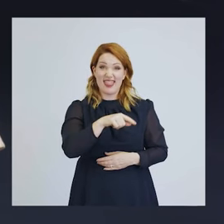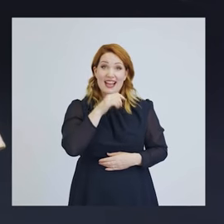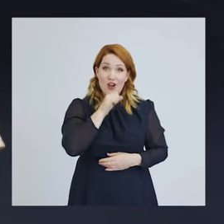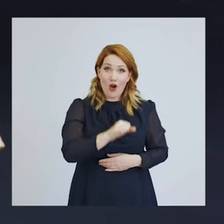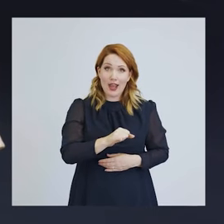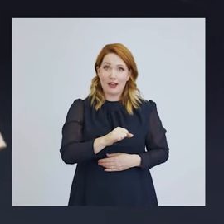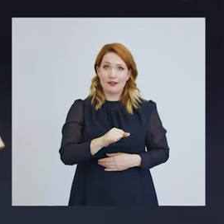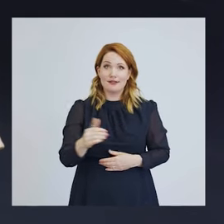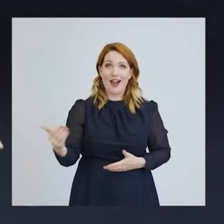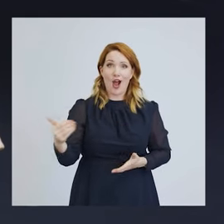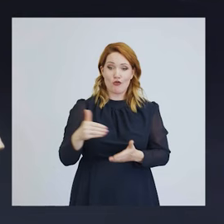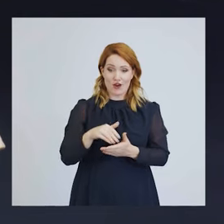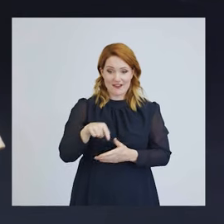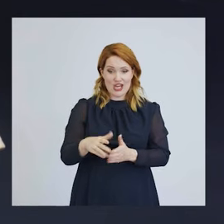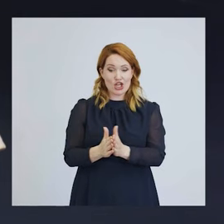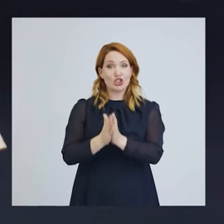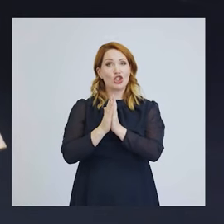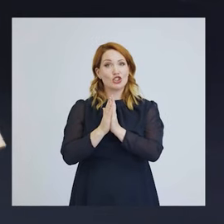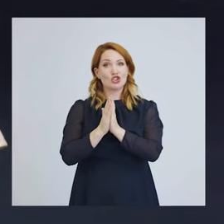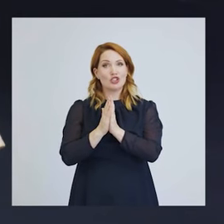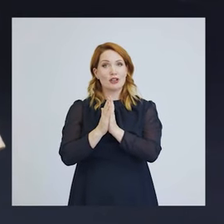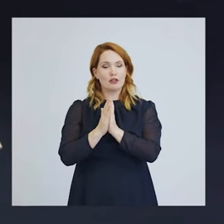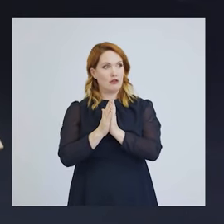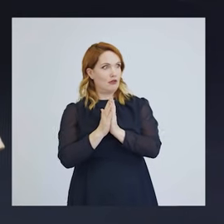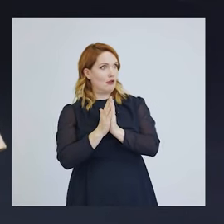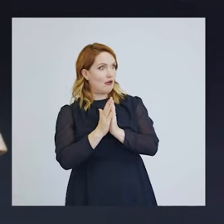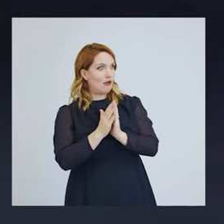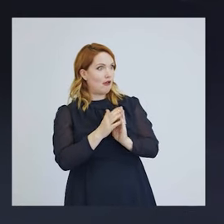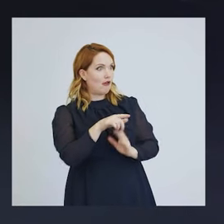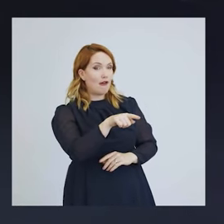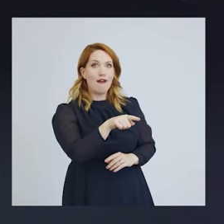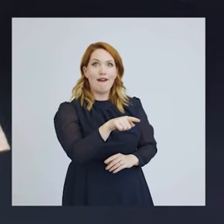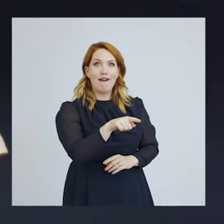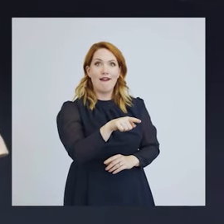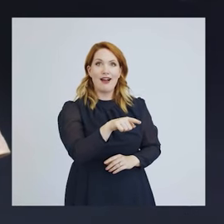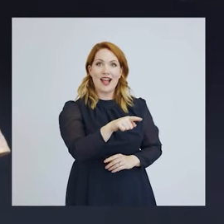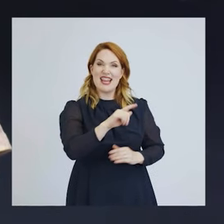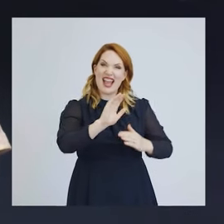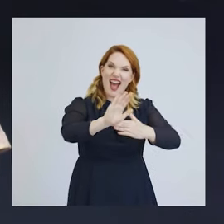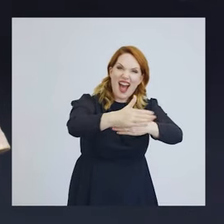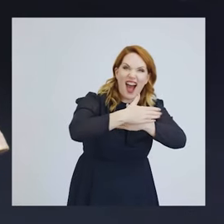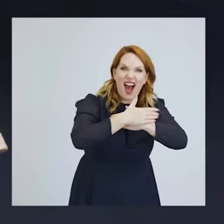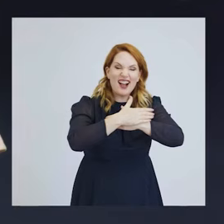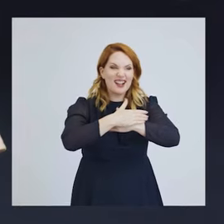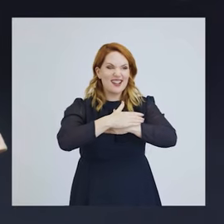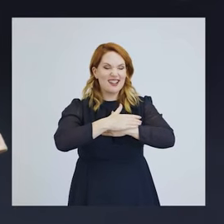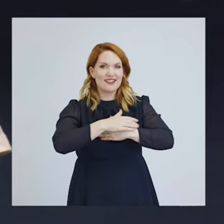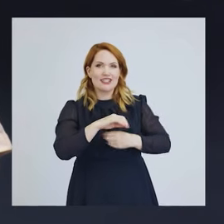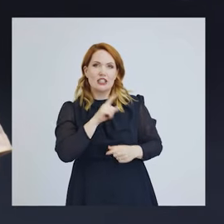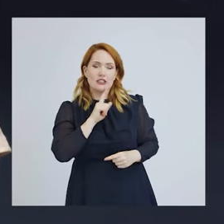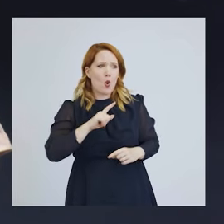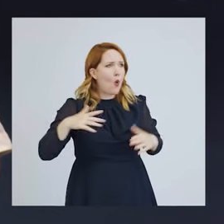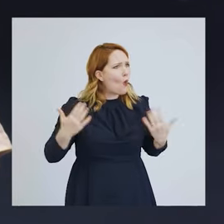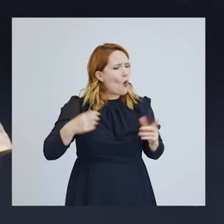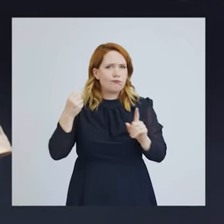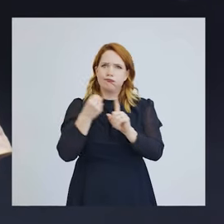greatest privilege to say 3 weeks ago, this guy turns up at this church and I couldn't believe my